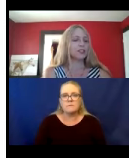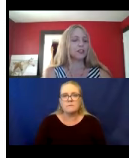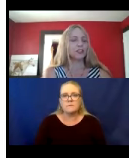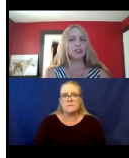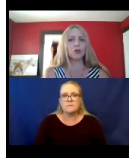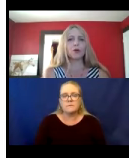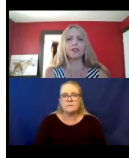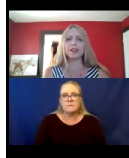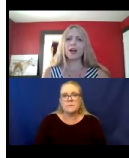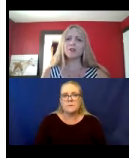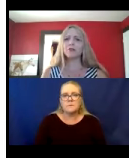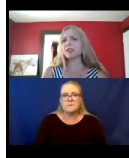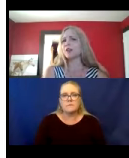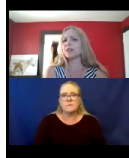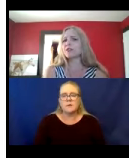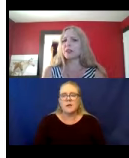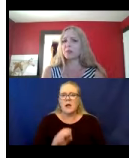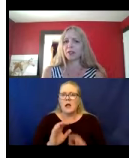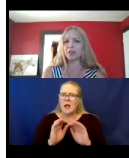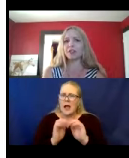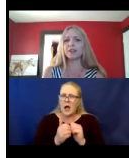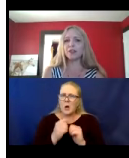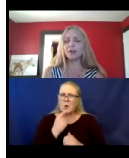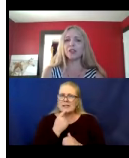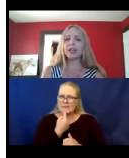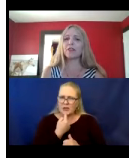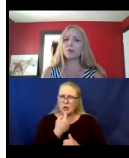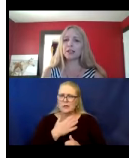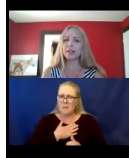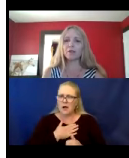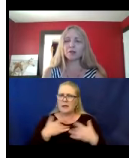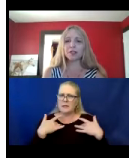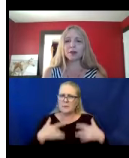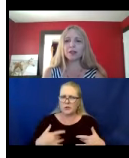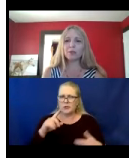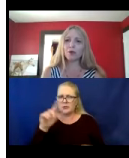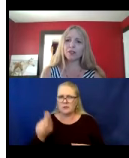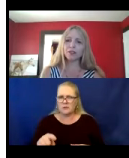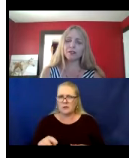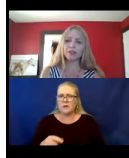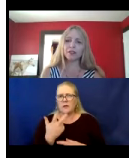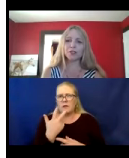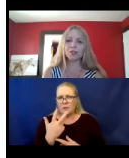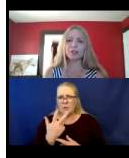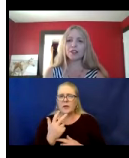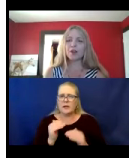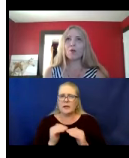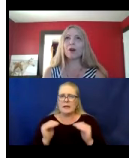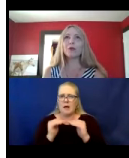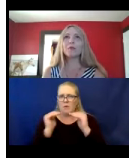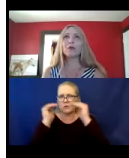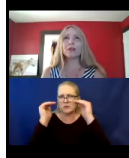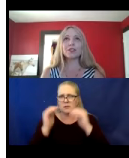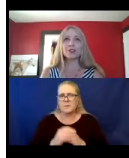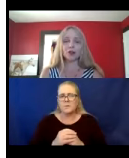So just a quick, like, how severe is my depression? You know, looking at 3 levels. And the importance of this is just